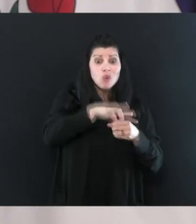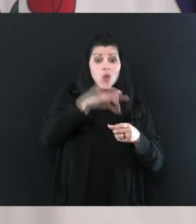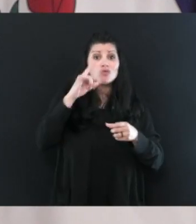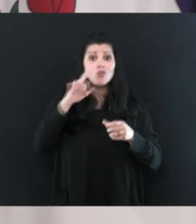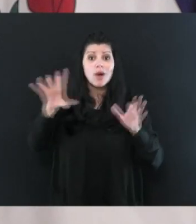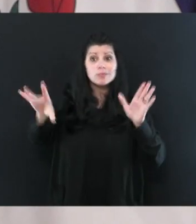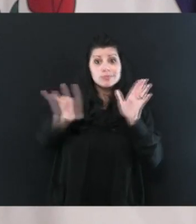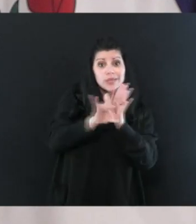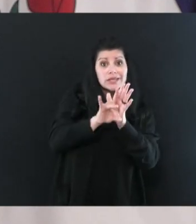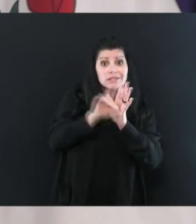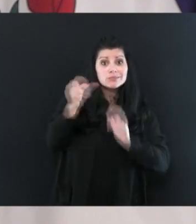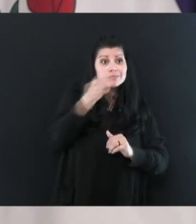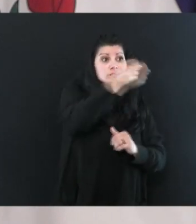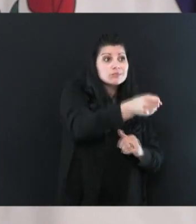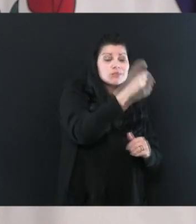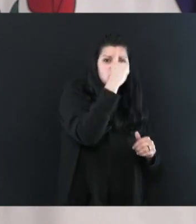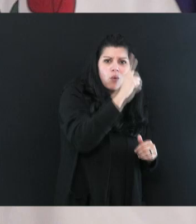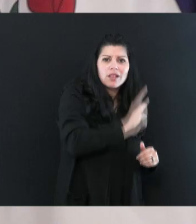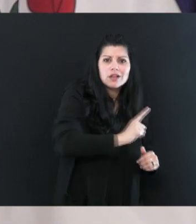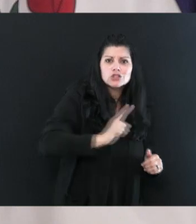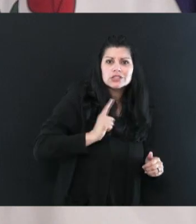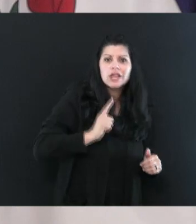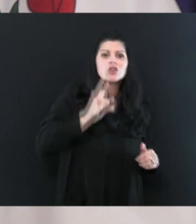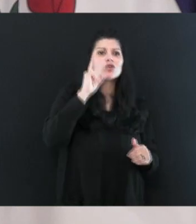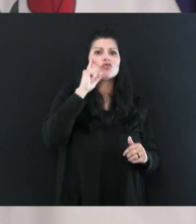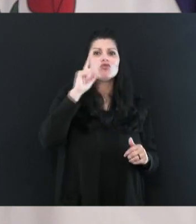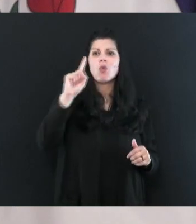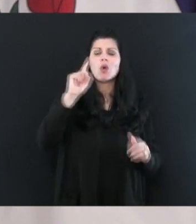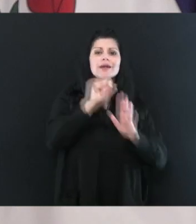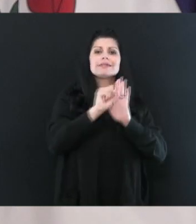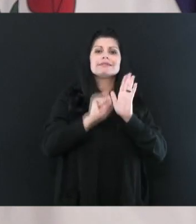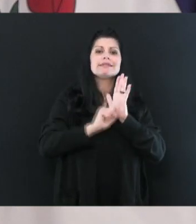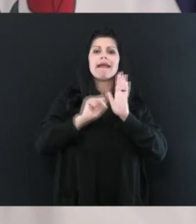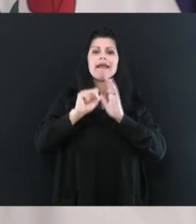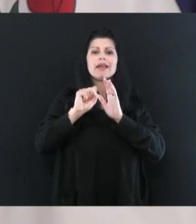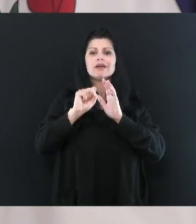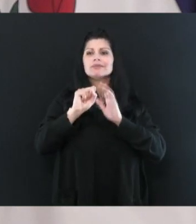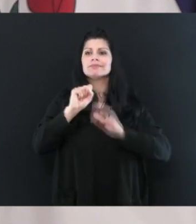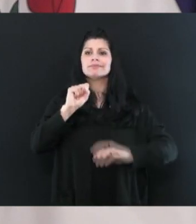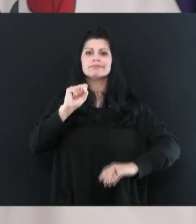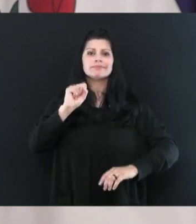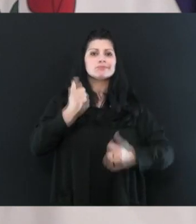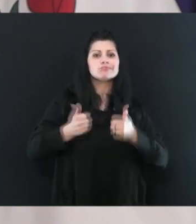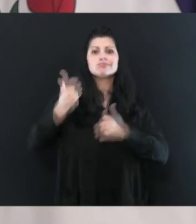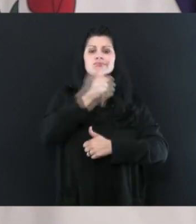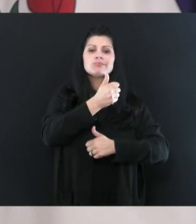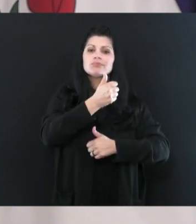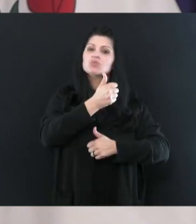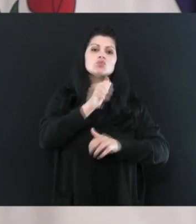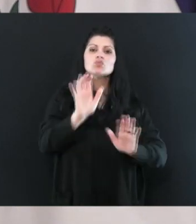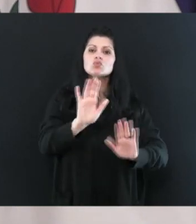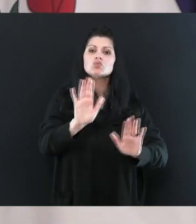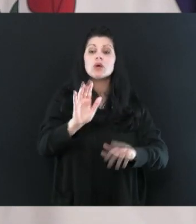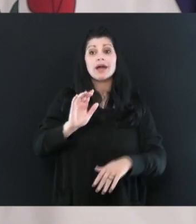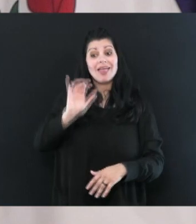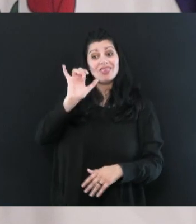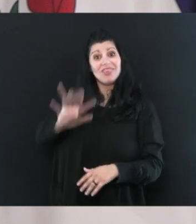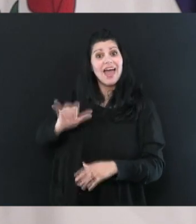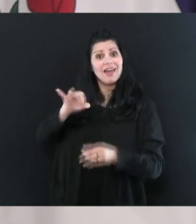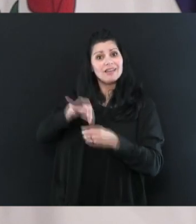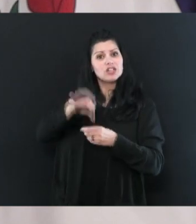our legislature or whatever it may be. This was a special election. It was our Roads to Prosperity